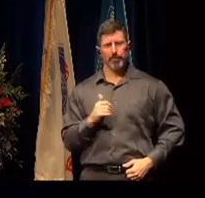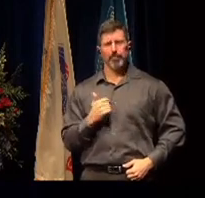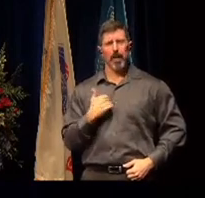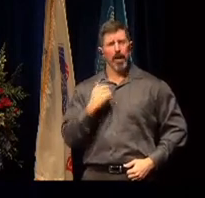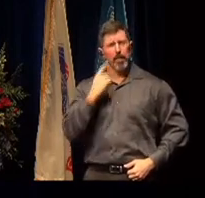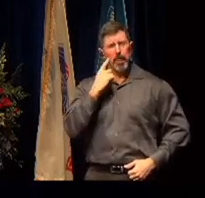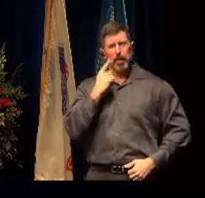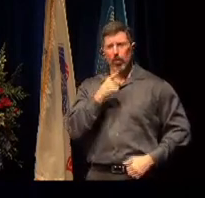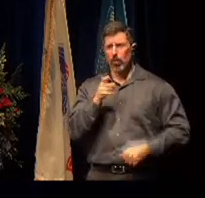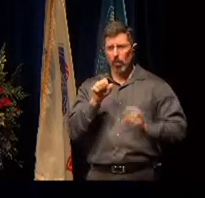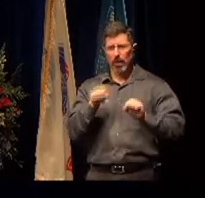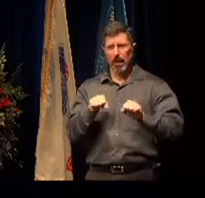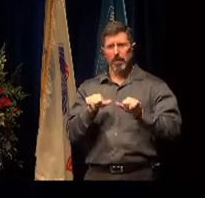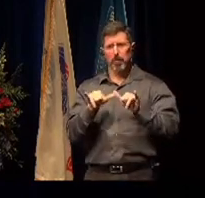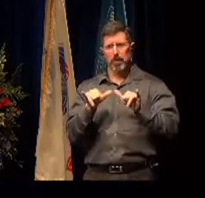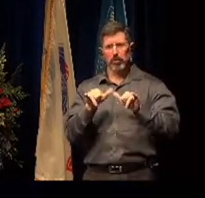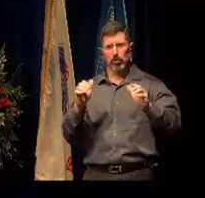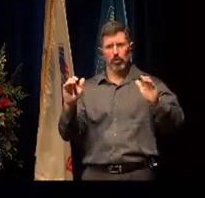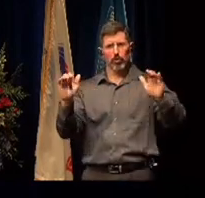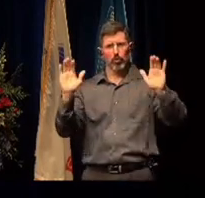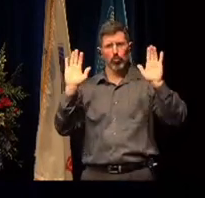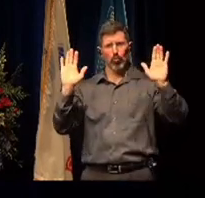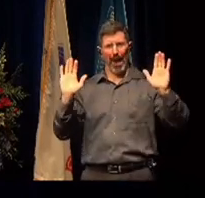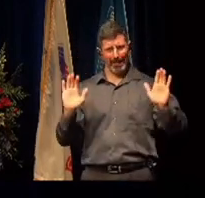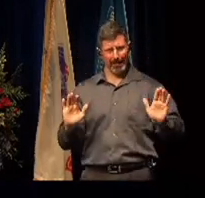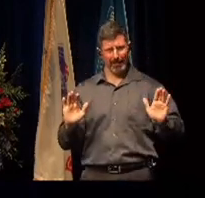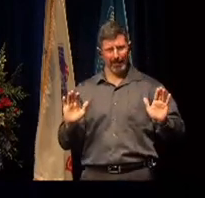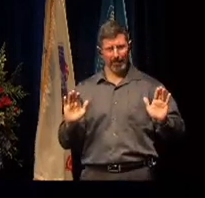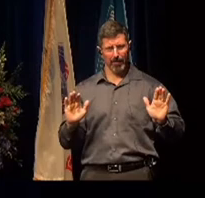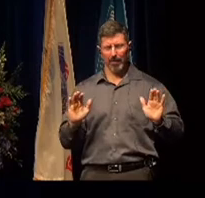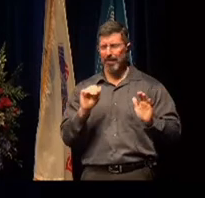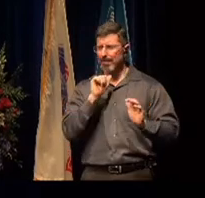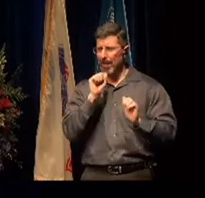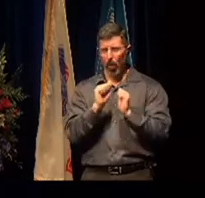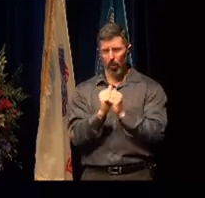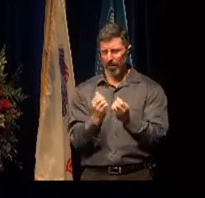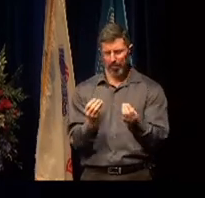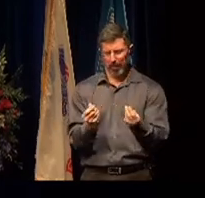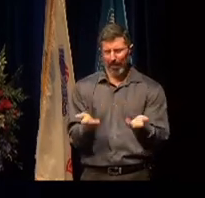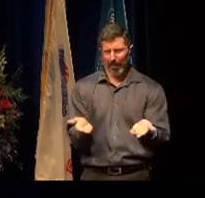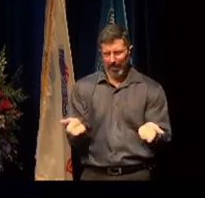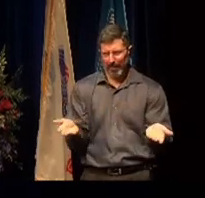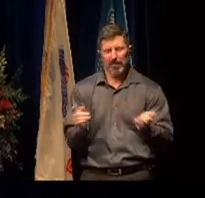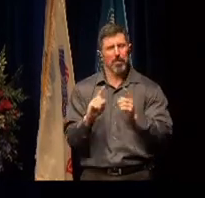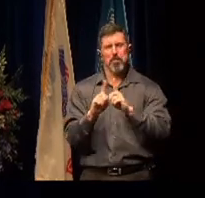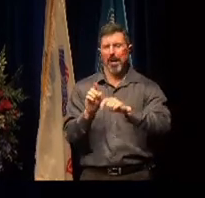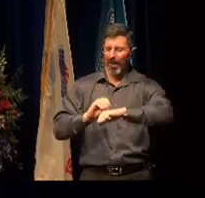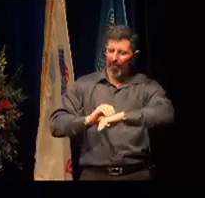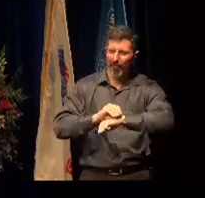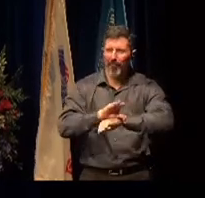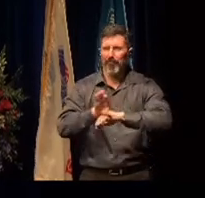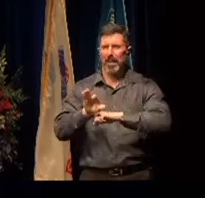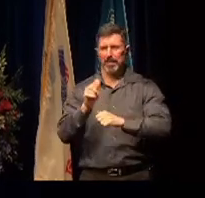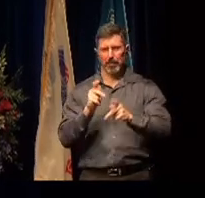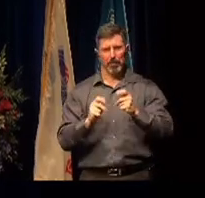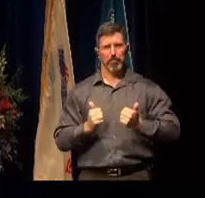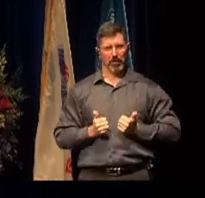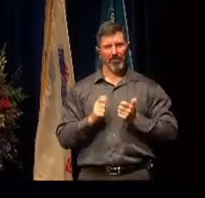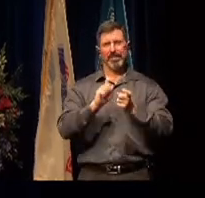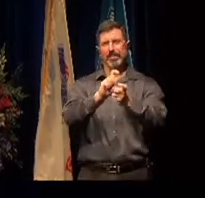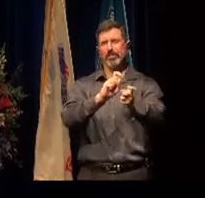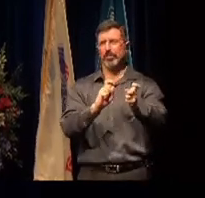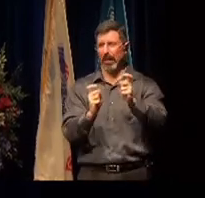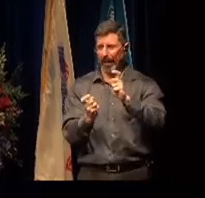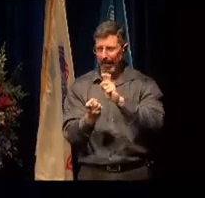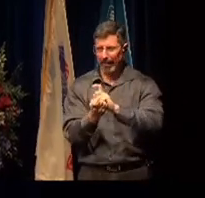not by material success, but by living a life of significance, making a difference in the lives of others, changing the course